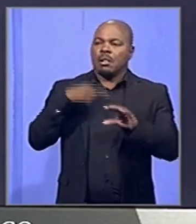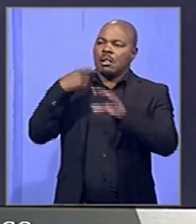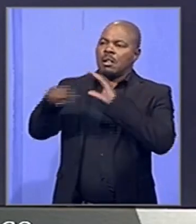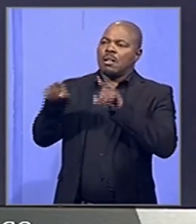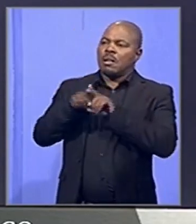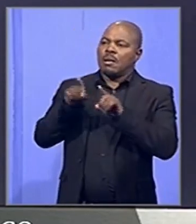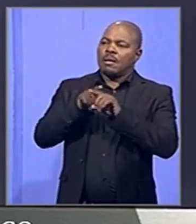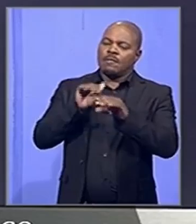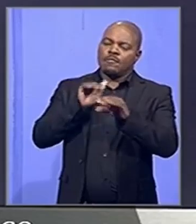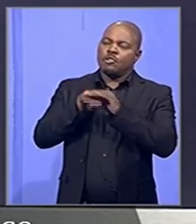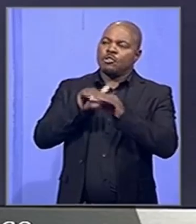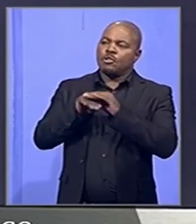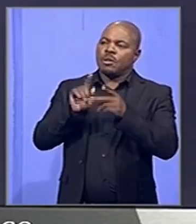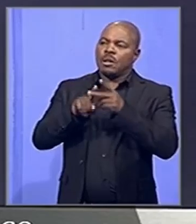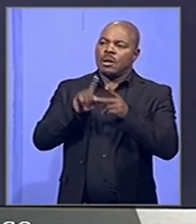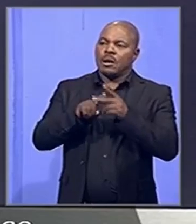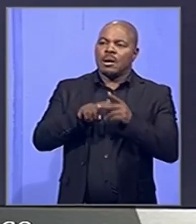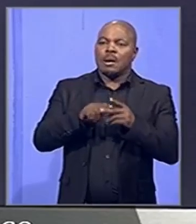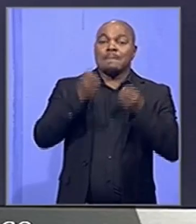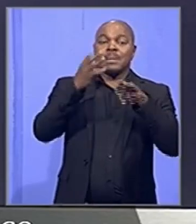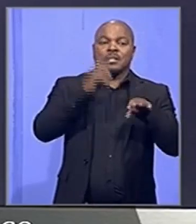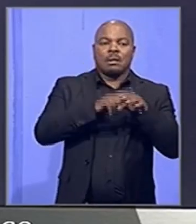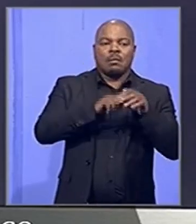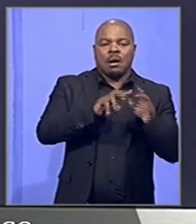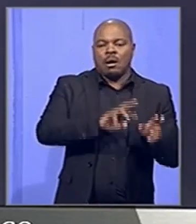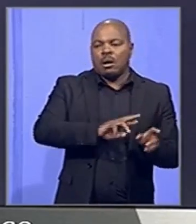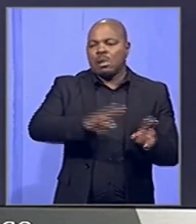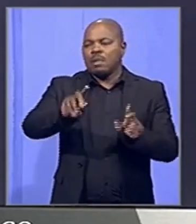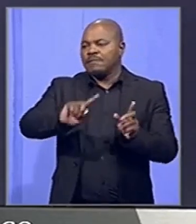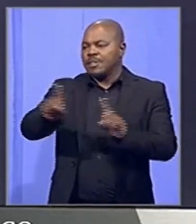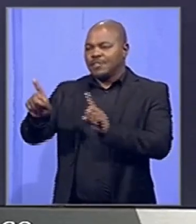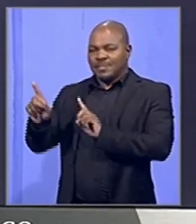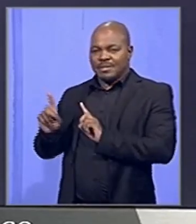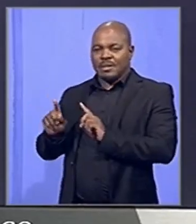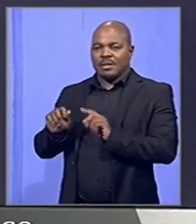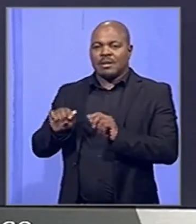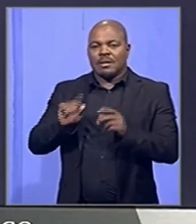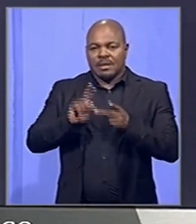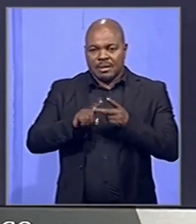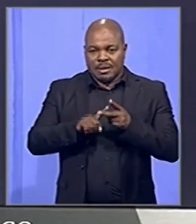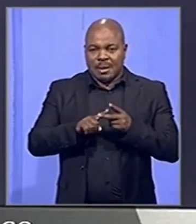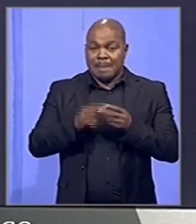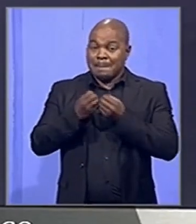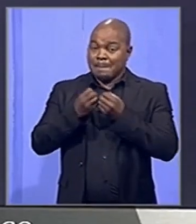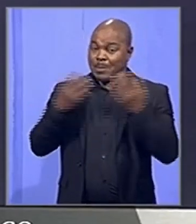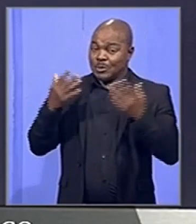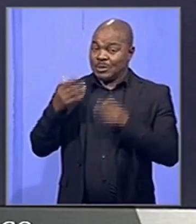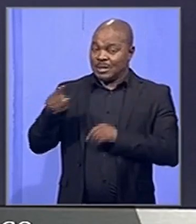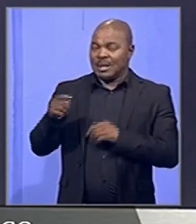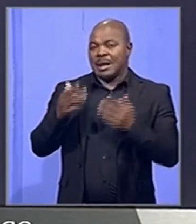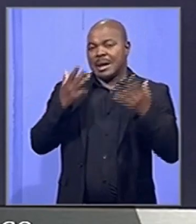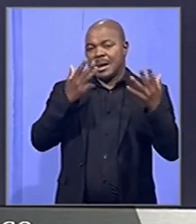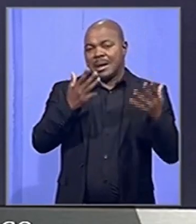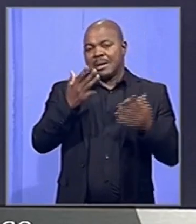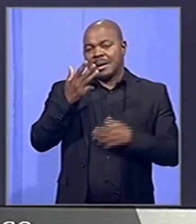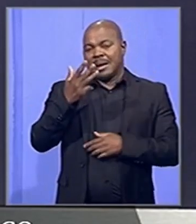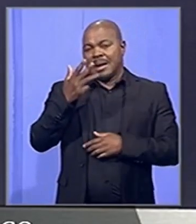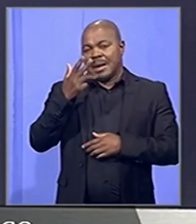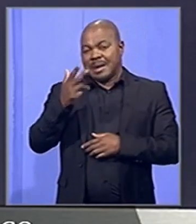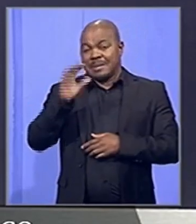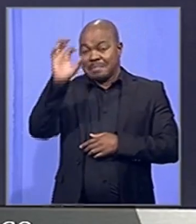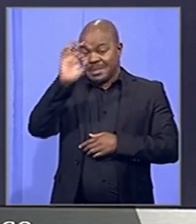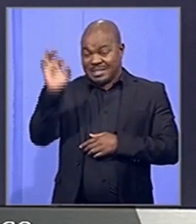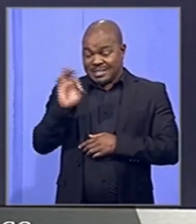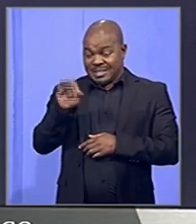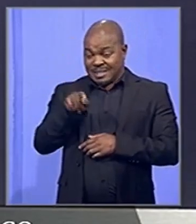le di videos ba re forwarded many times. Most of those videos tsengata about 98% ya